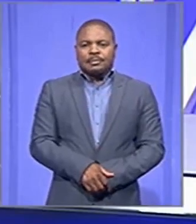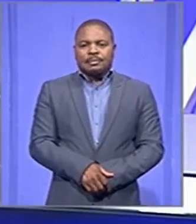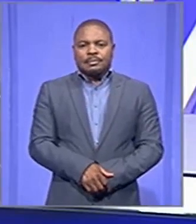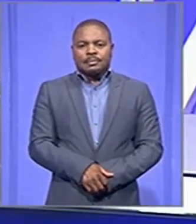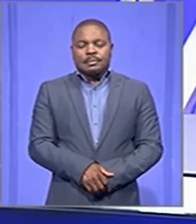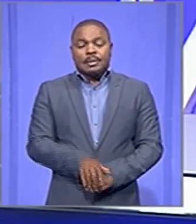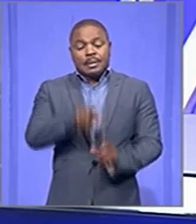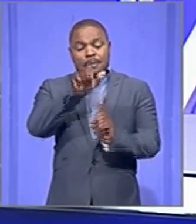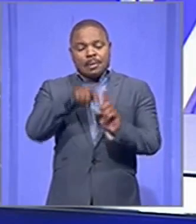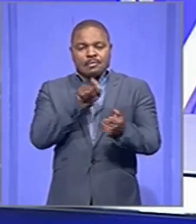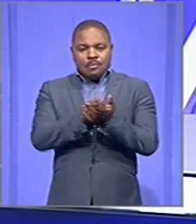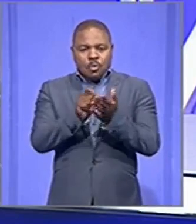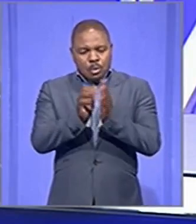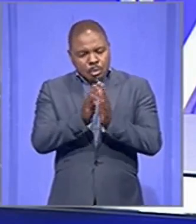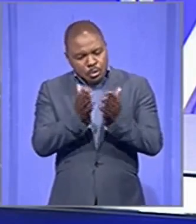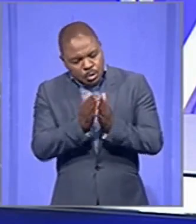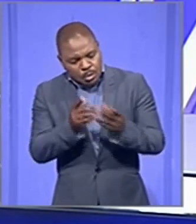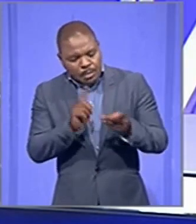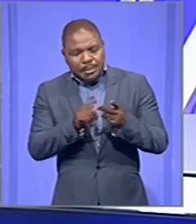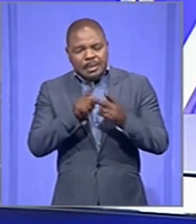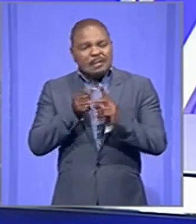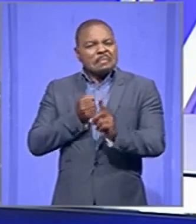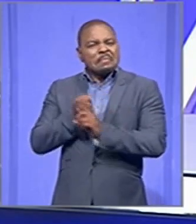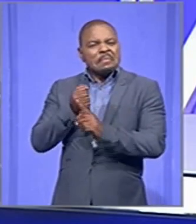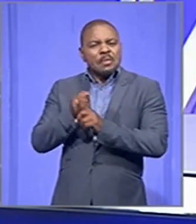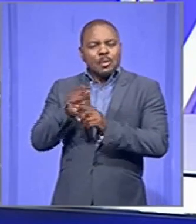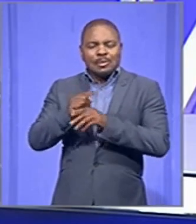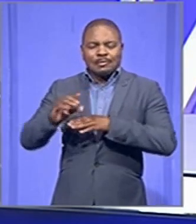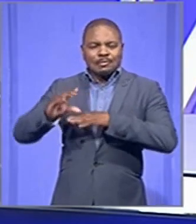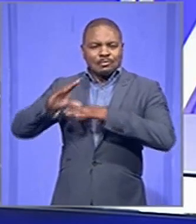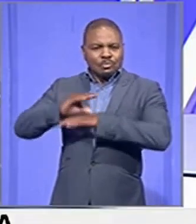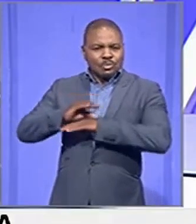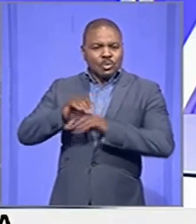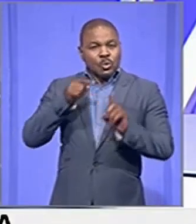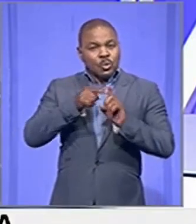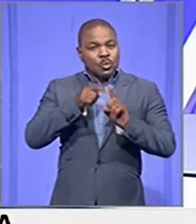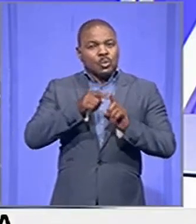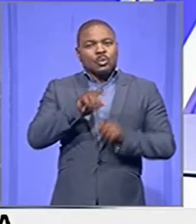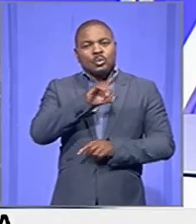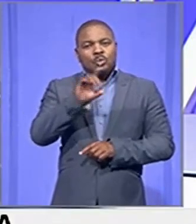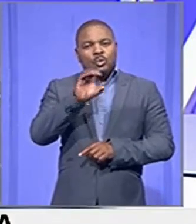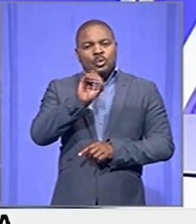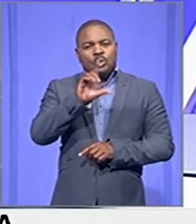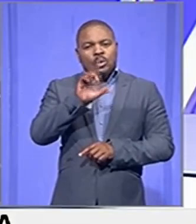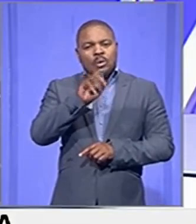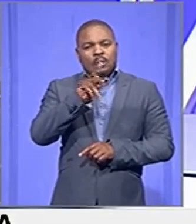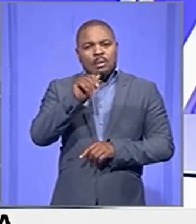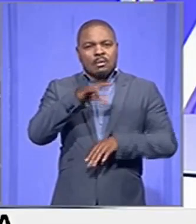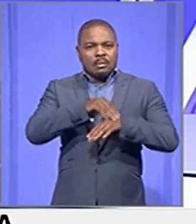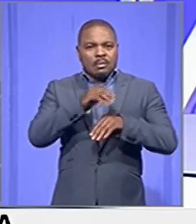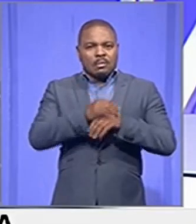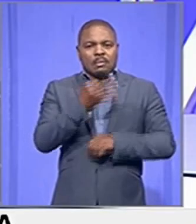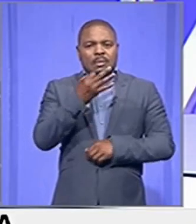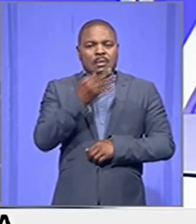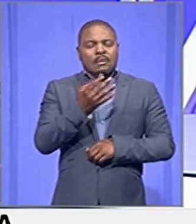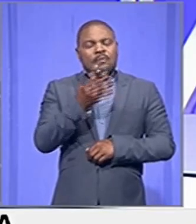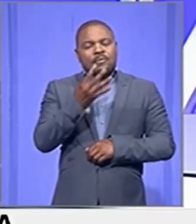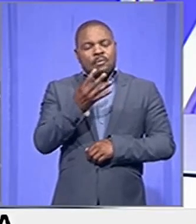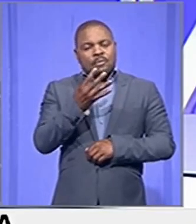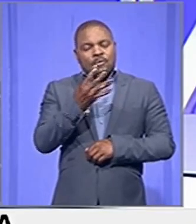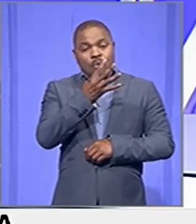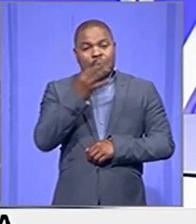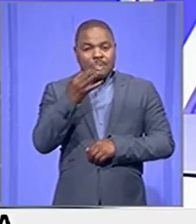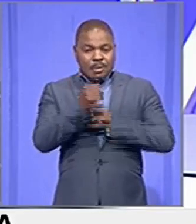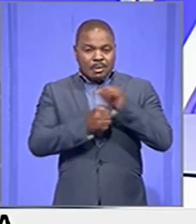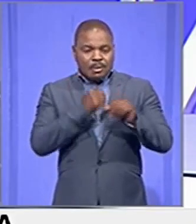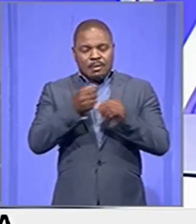Mongodi wa dibuka e boetse le moitseki wa mofetse Zweleka Mandela ya dilemo tse 43 o phomoditswe borokong ba o qetela setseng